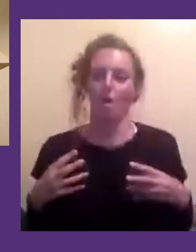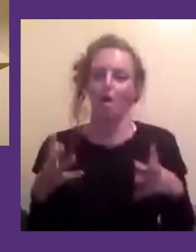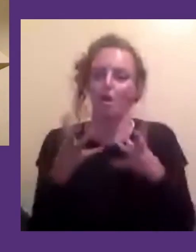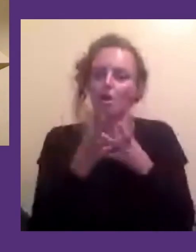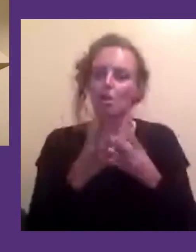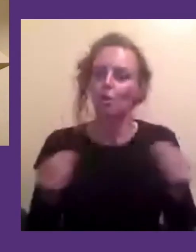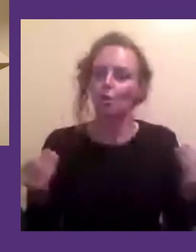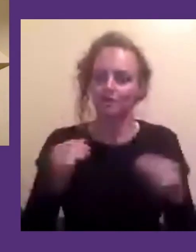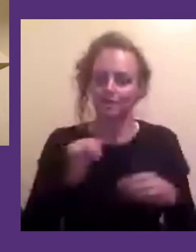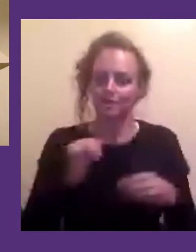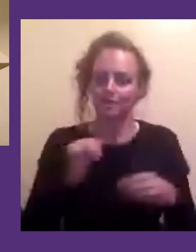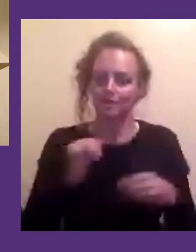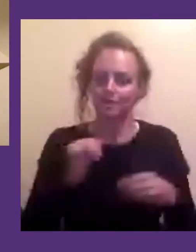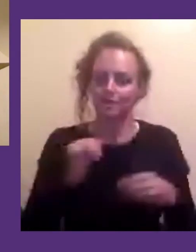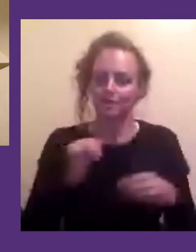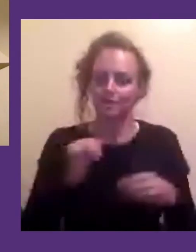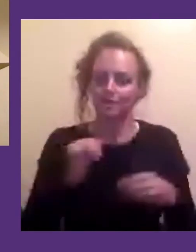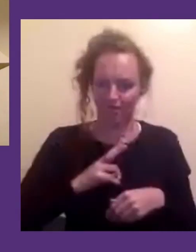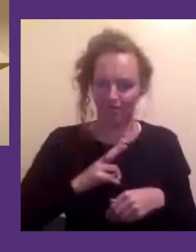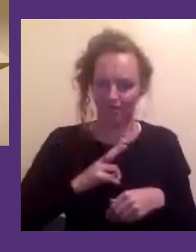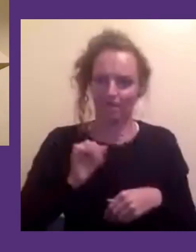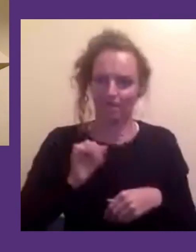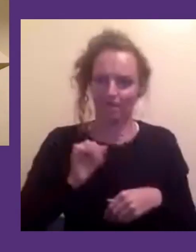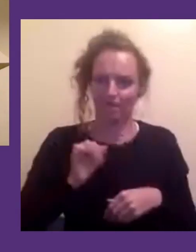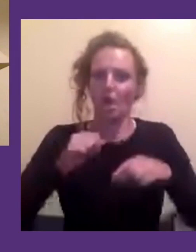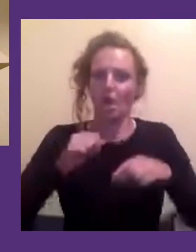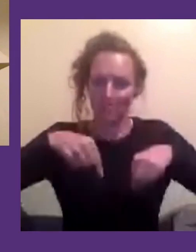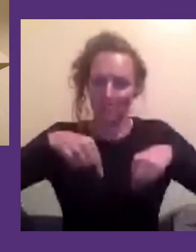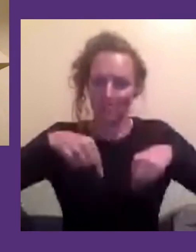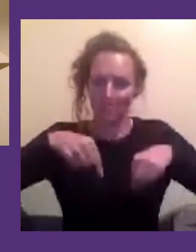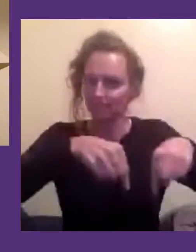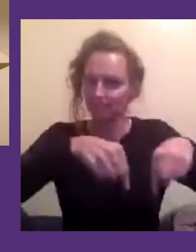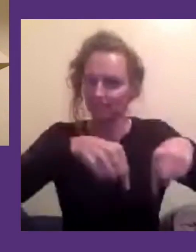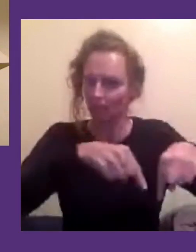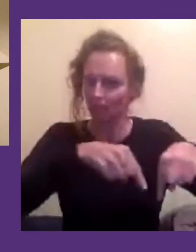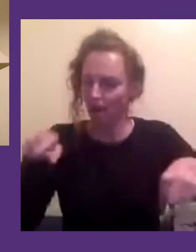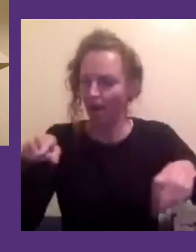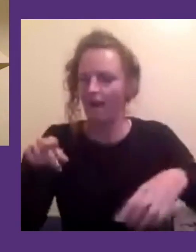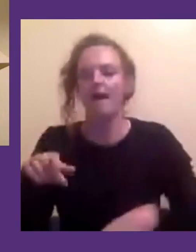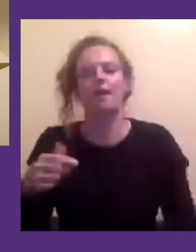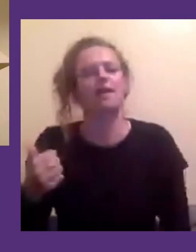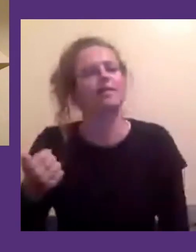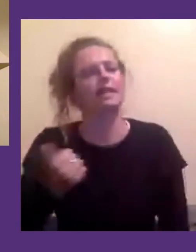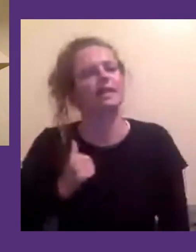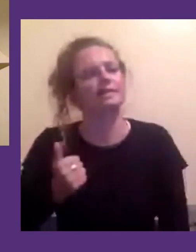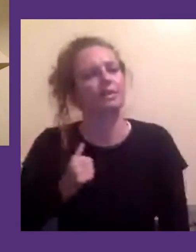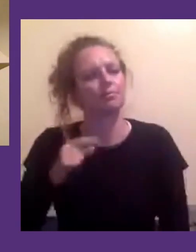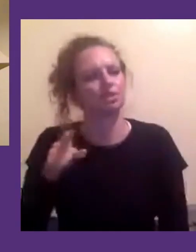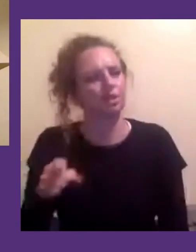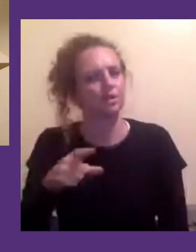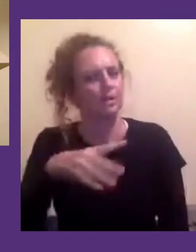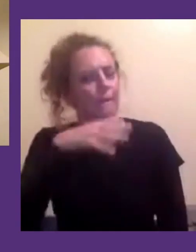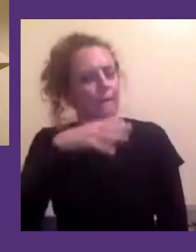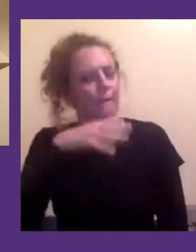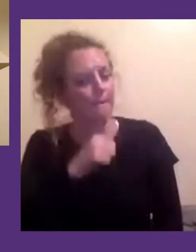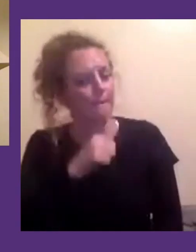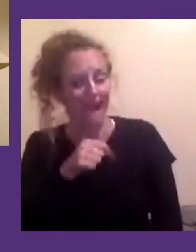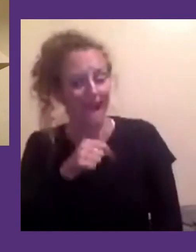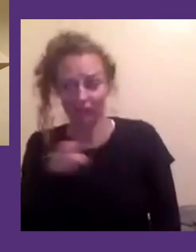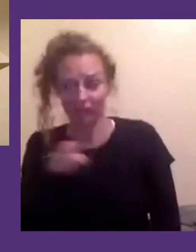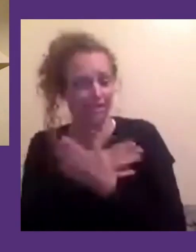man she loves will never love her unless she's like everybody else and